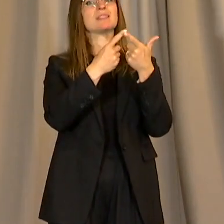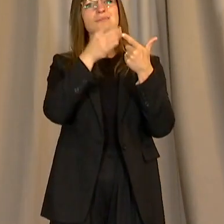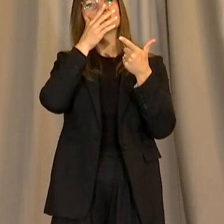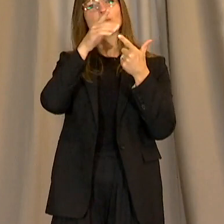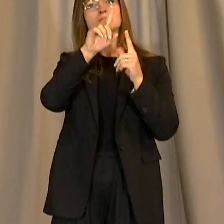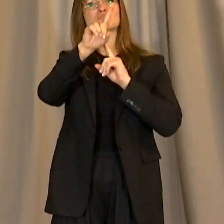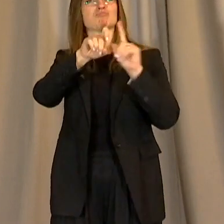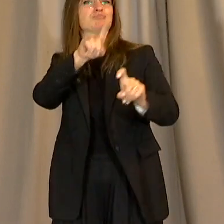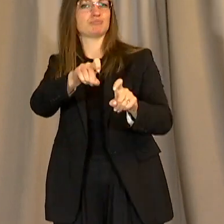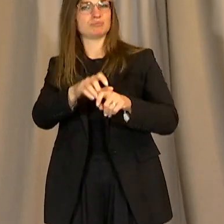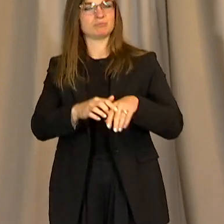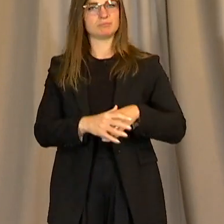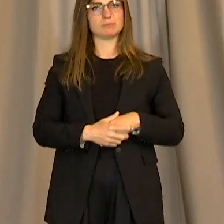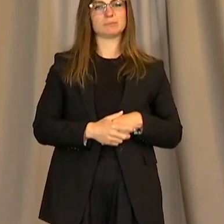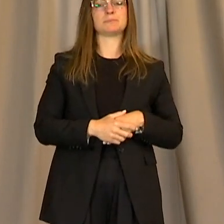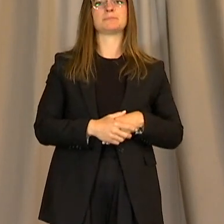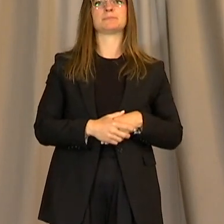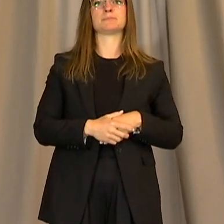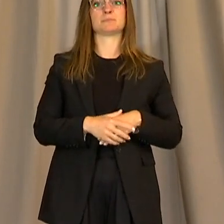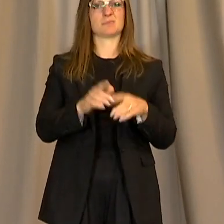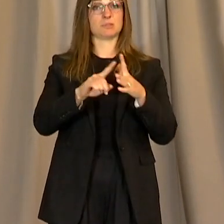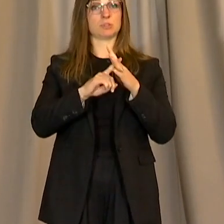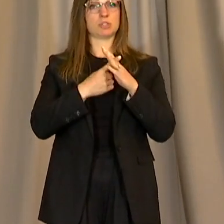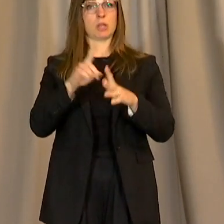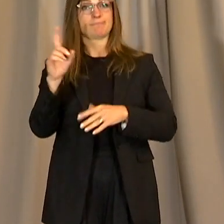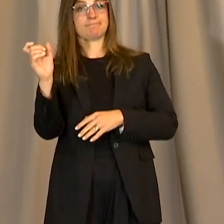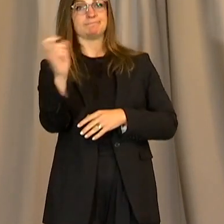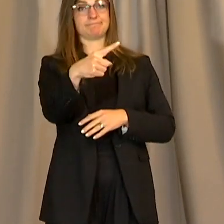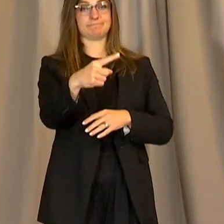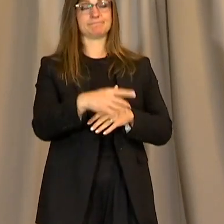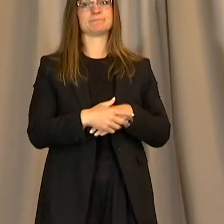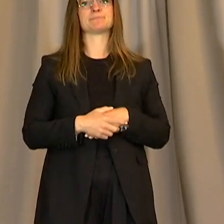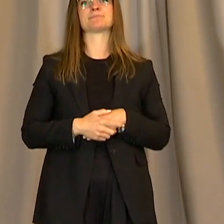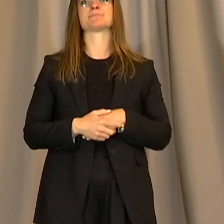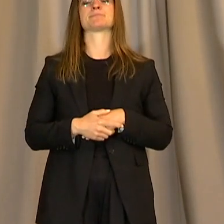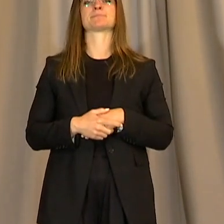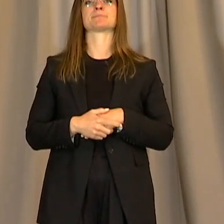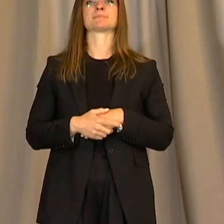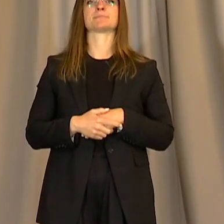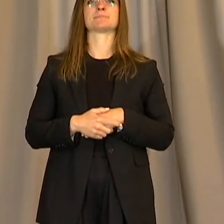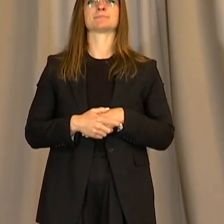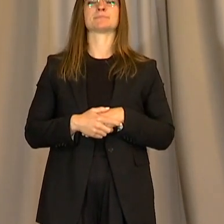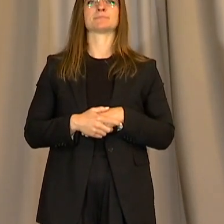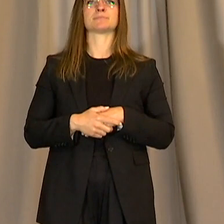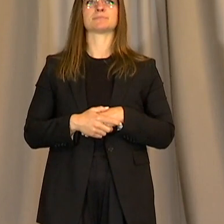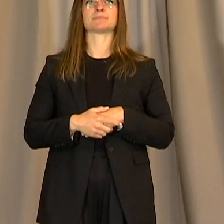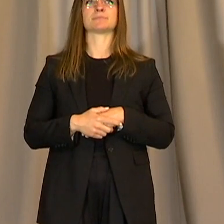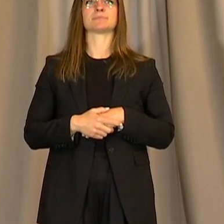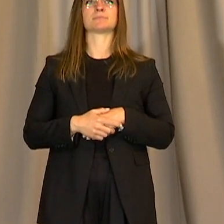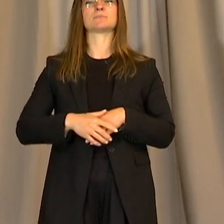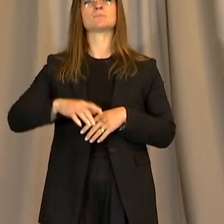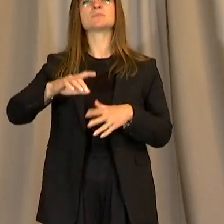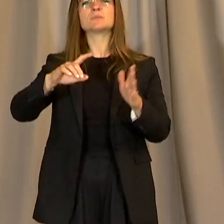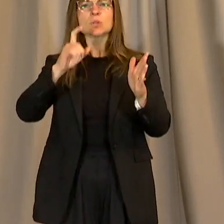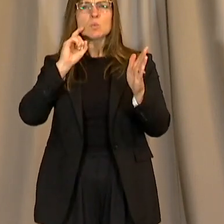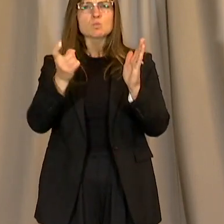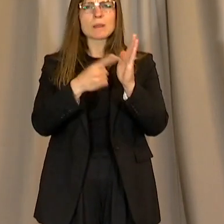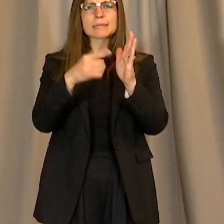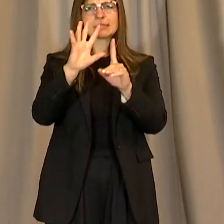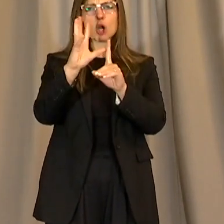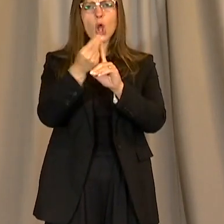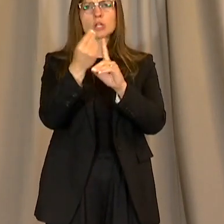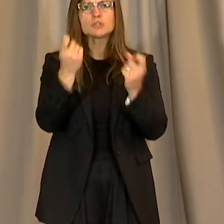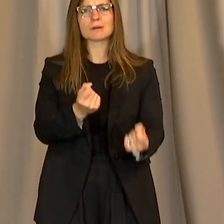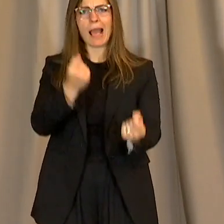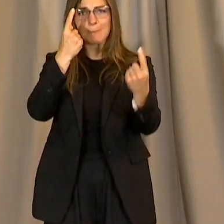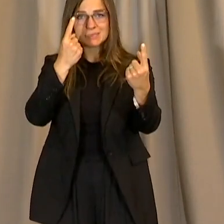going to start with the question that recognizing that cultural competency is critical